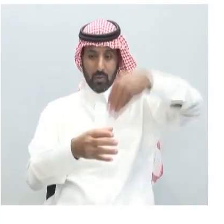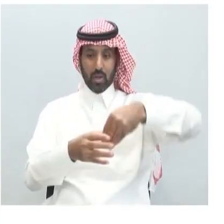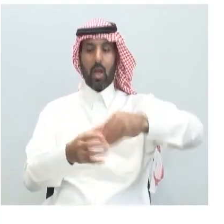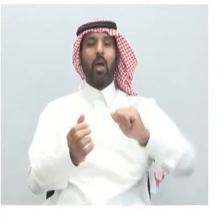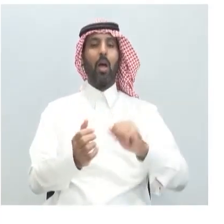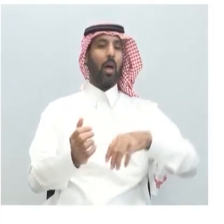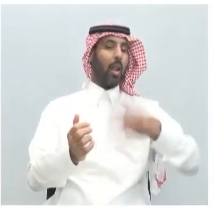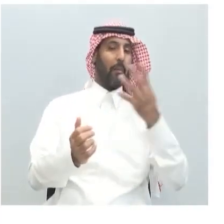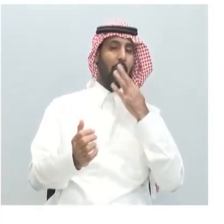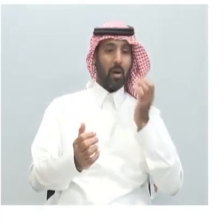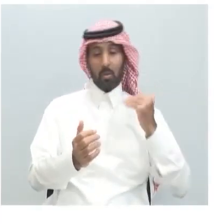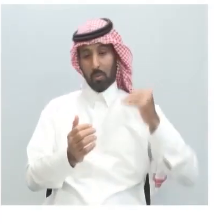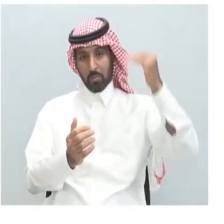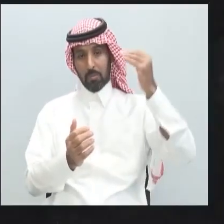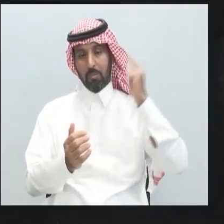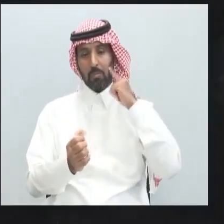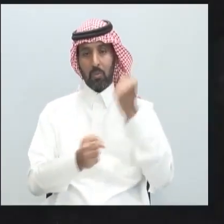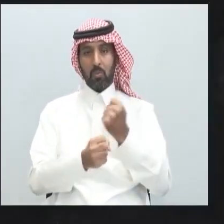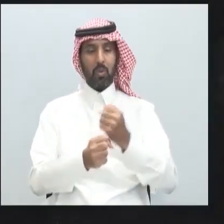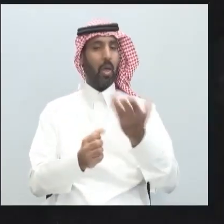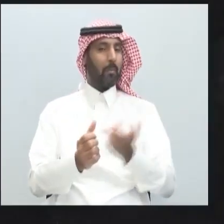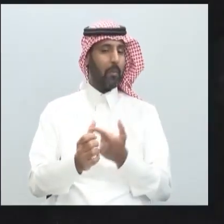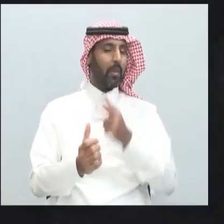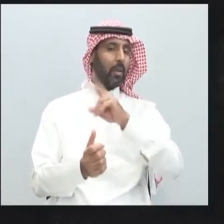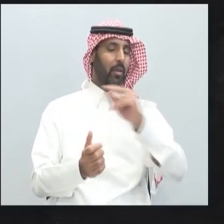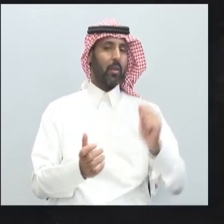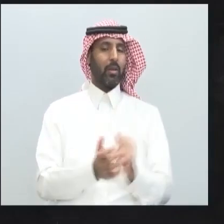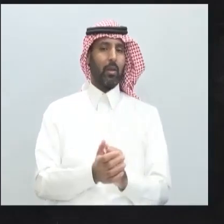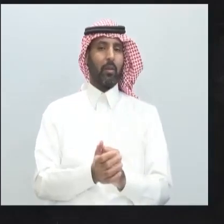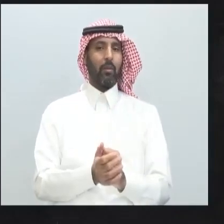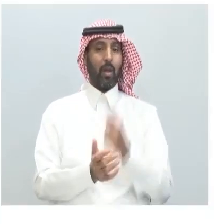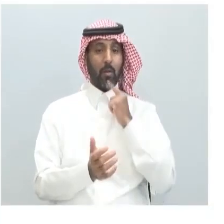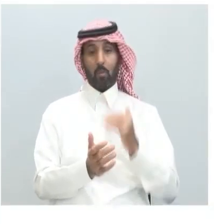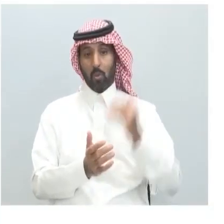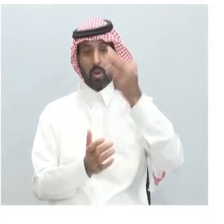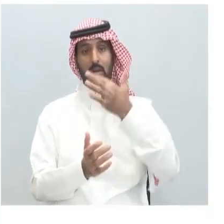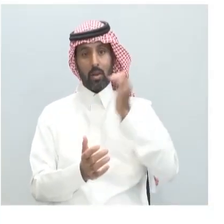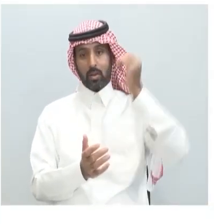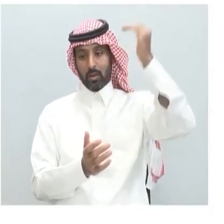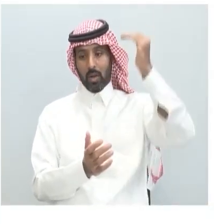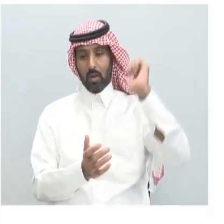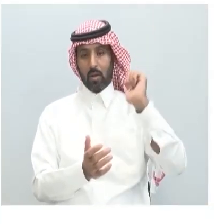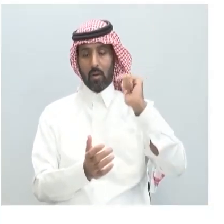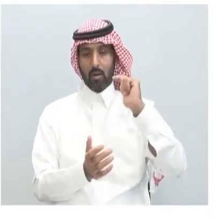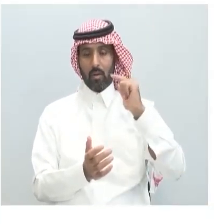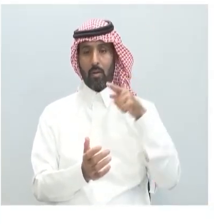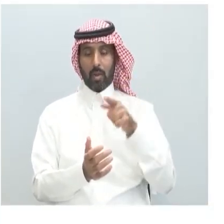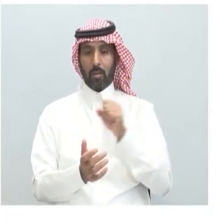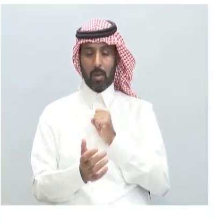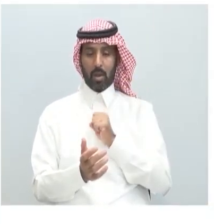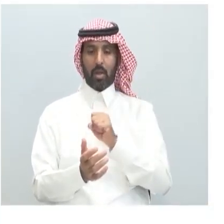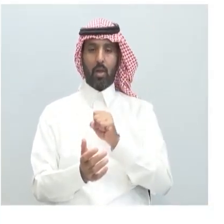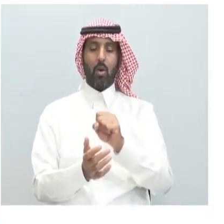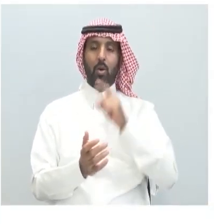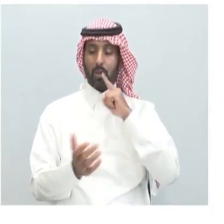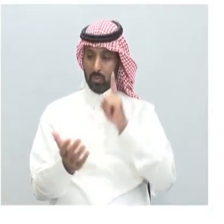I'm old enough to do something. Like, for example, here, I'm old enough to make my own